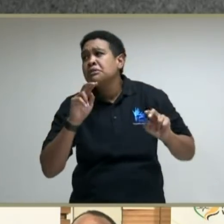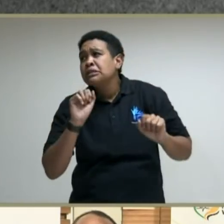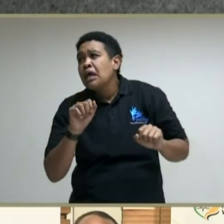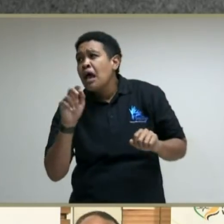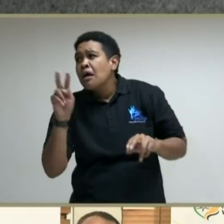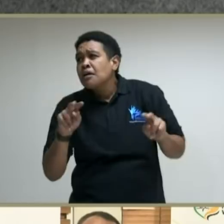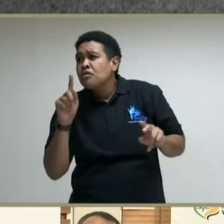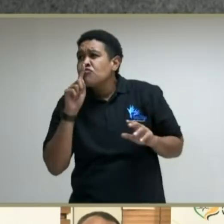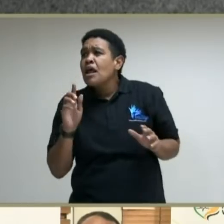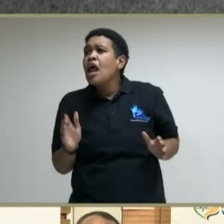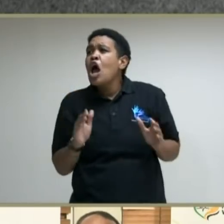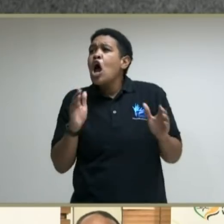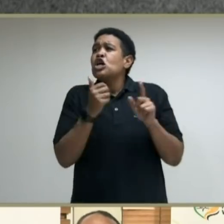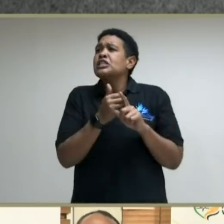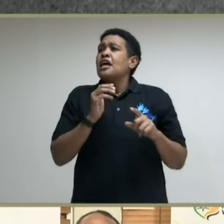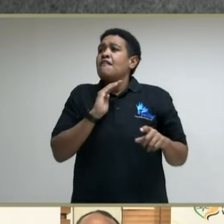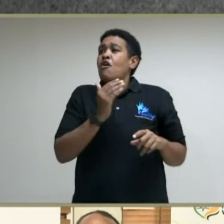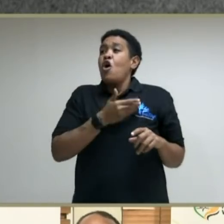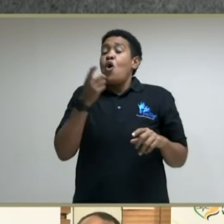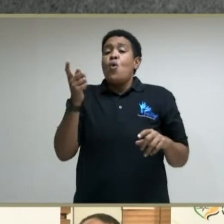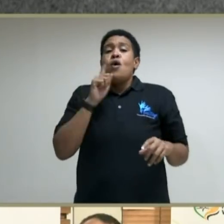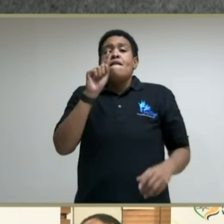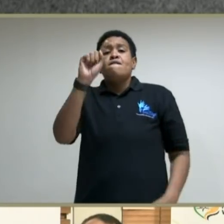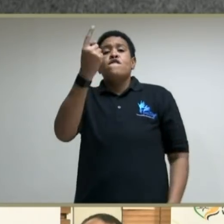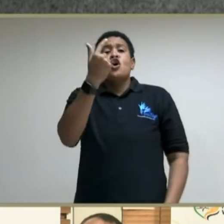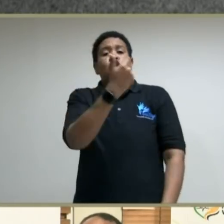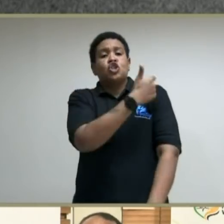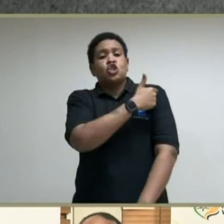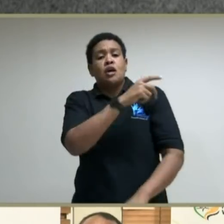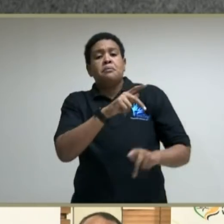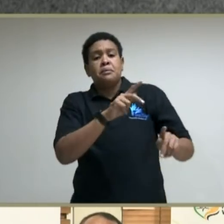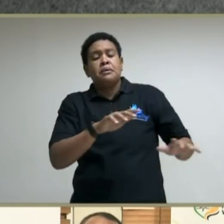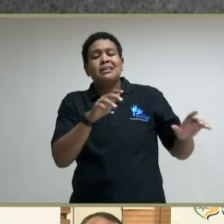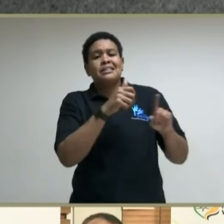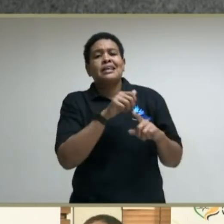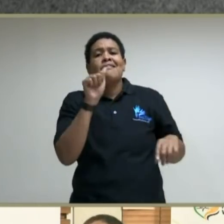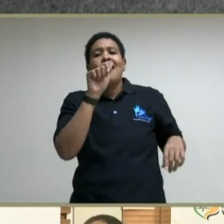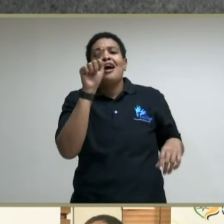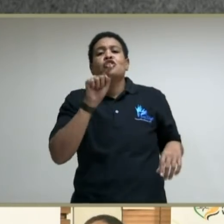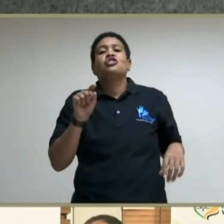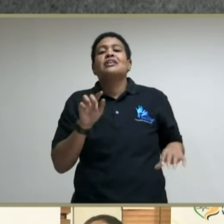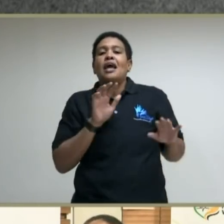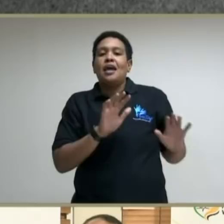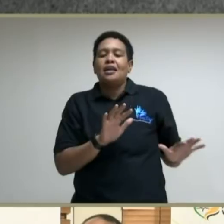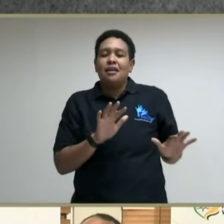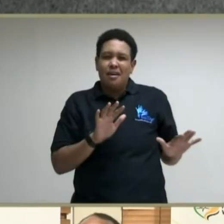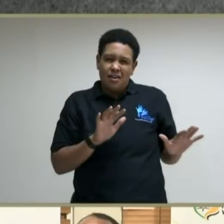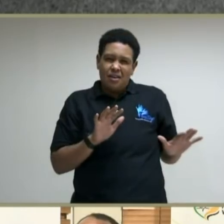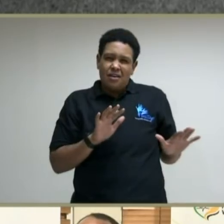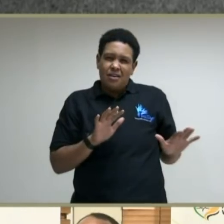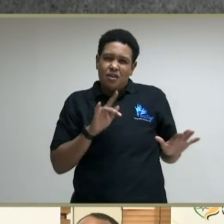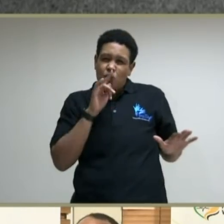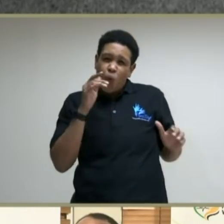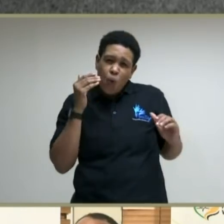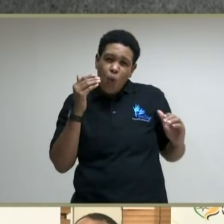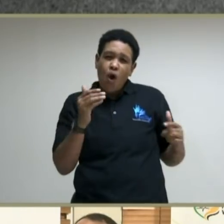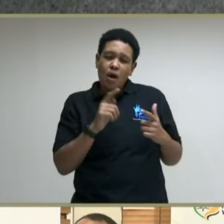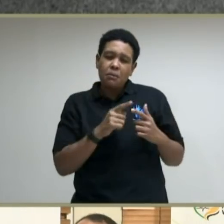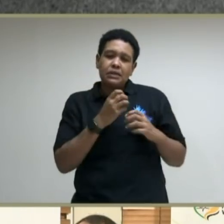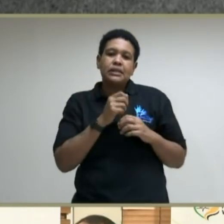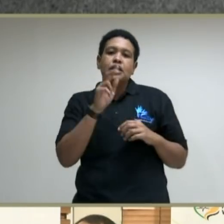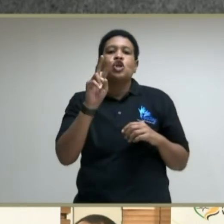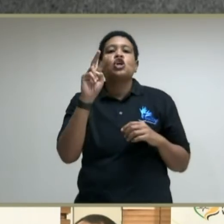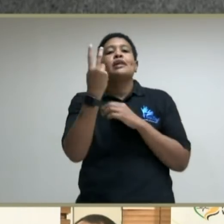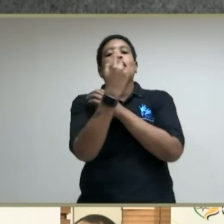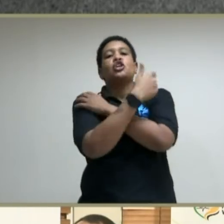really encourage our first doses of AstraZeneca to go out and get your